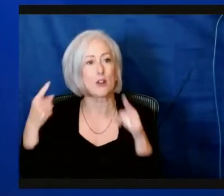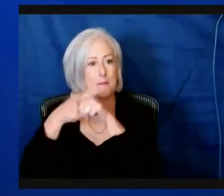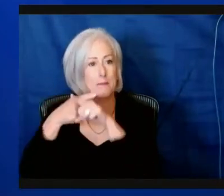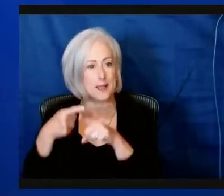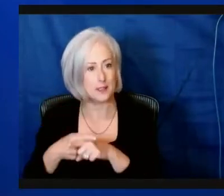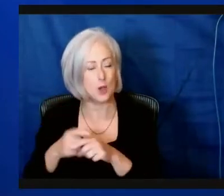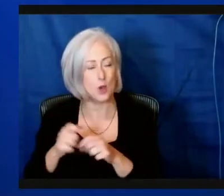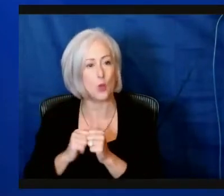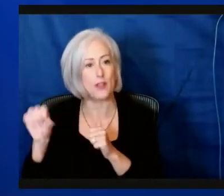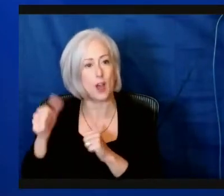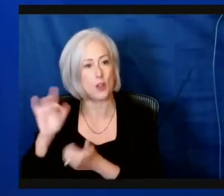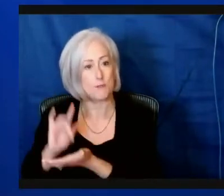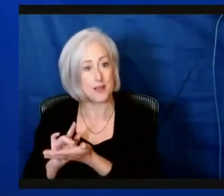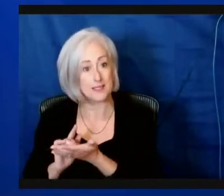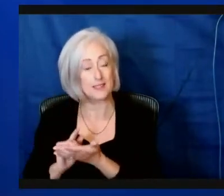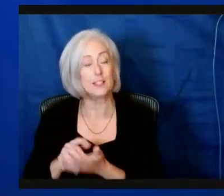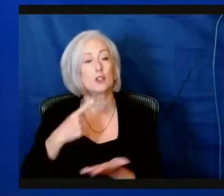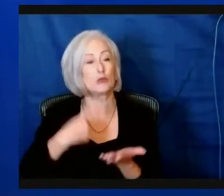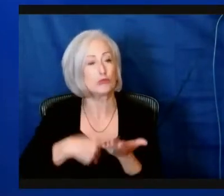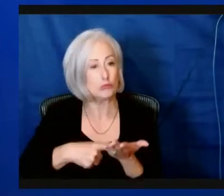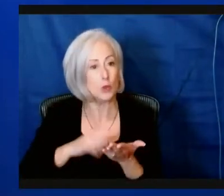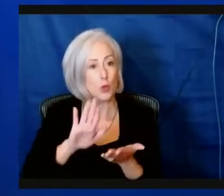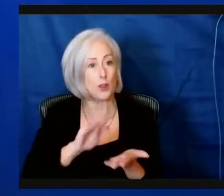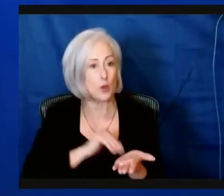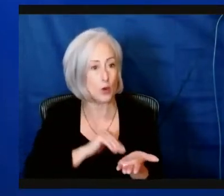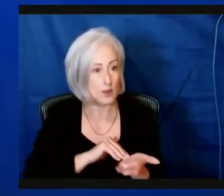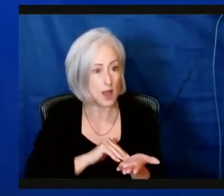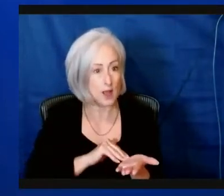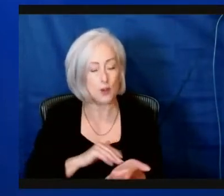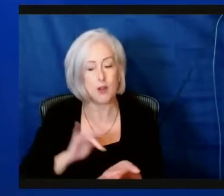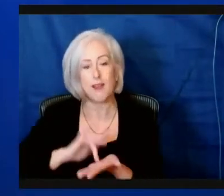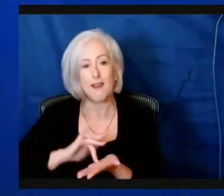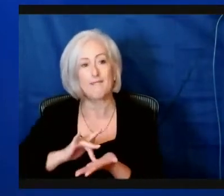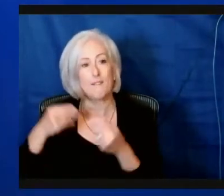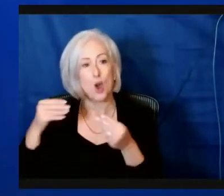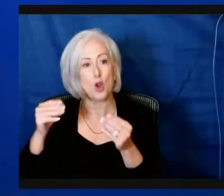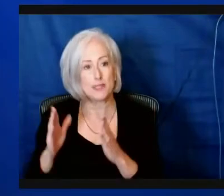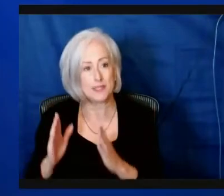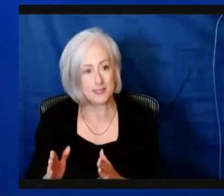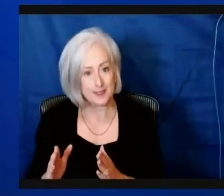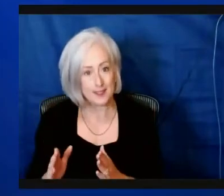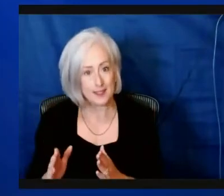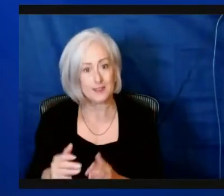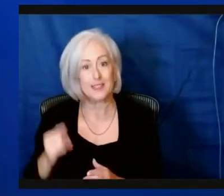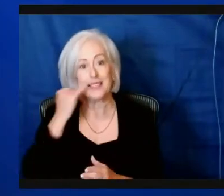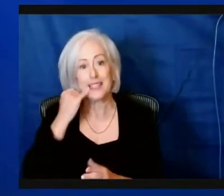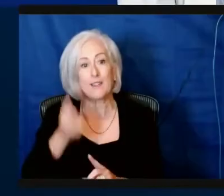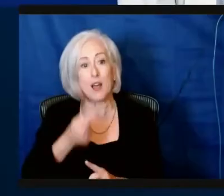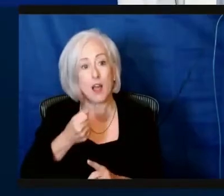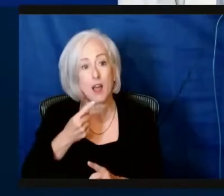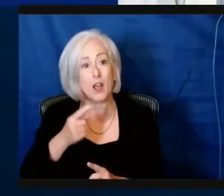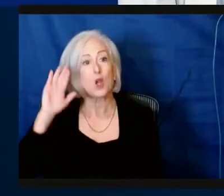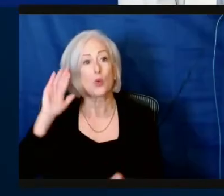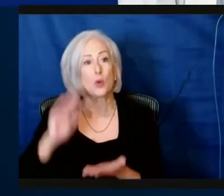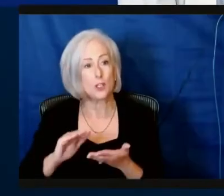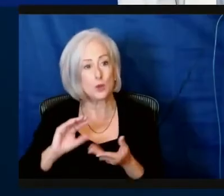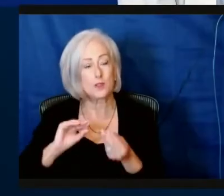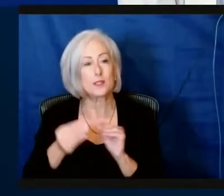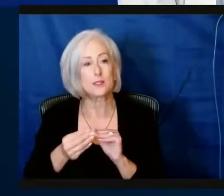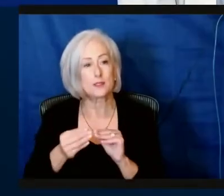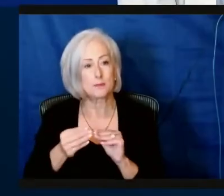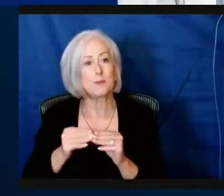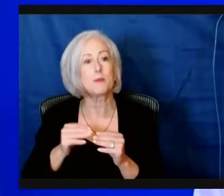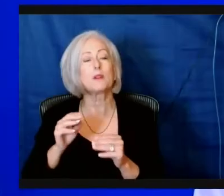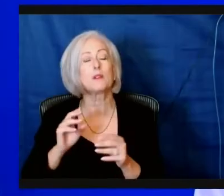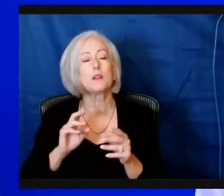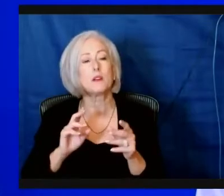if those things are true, Paxlovid reduces hospitalizations by 85%. That's a really big number. Yeah, absolutely. If you are